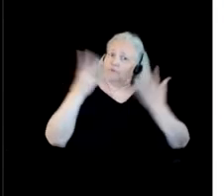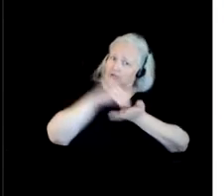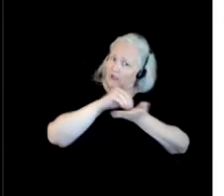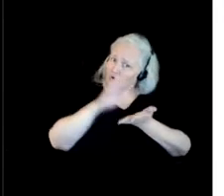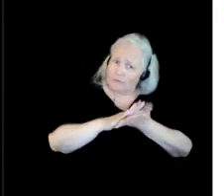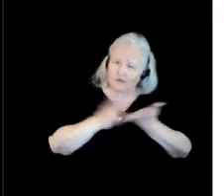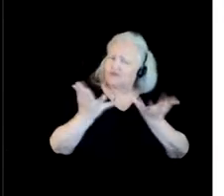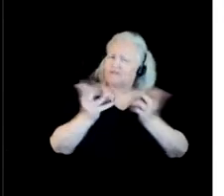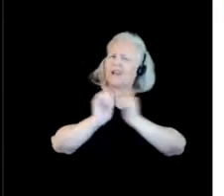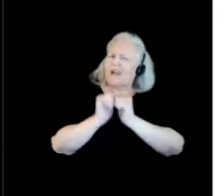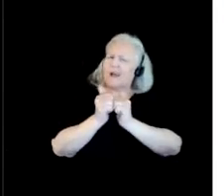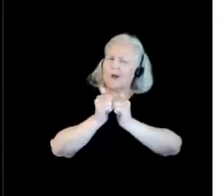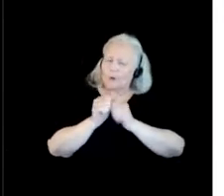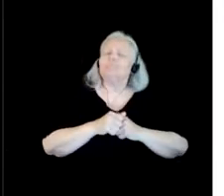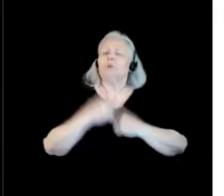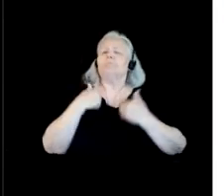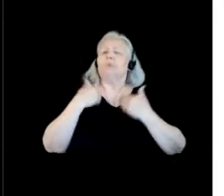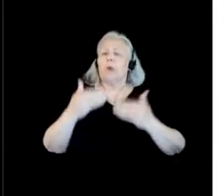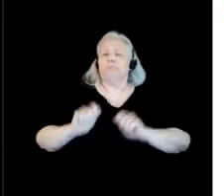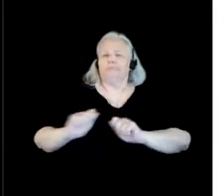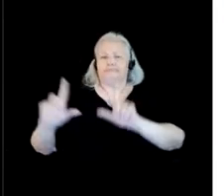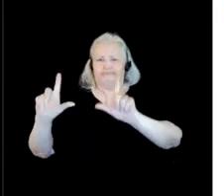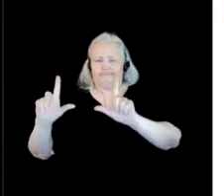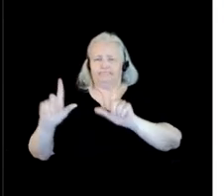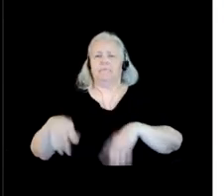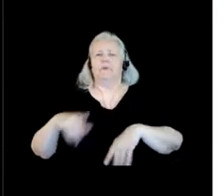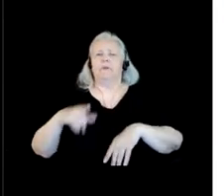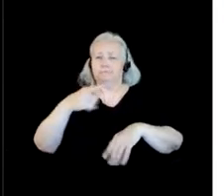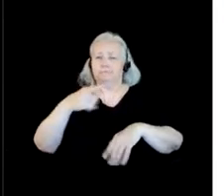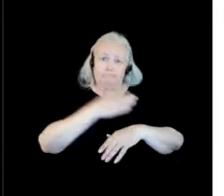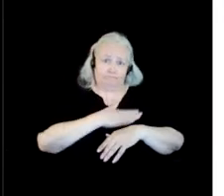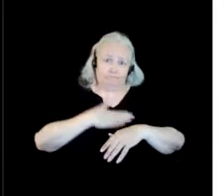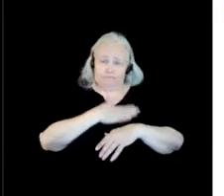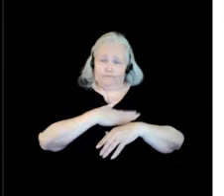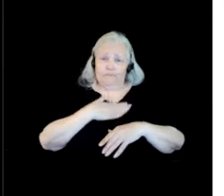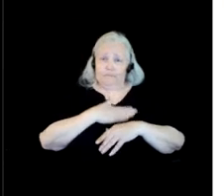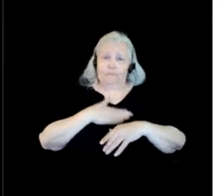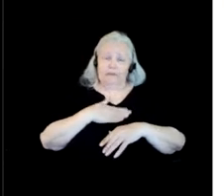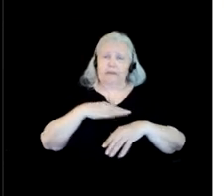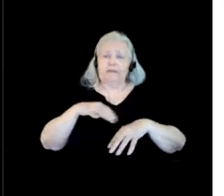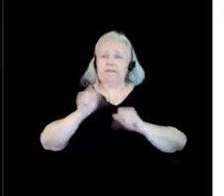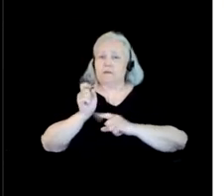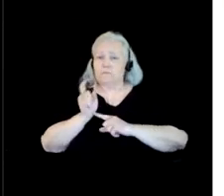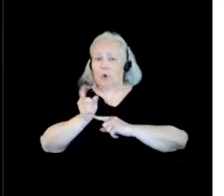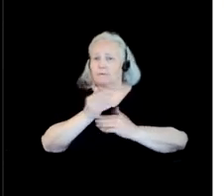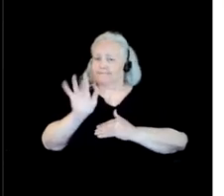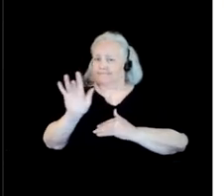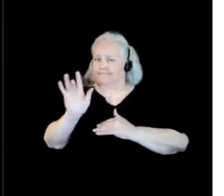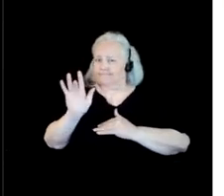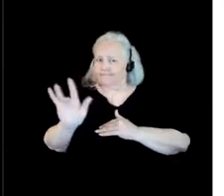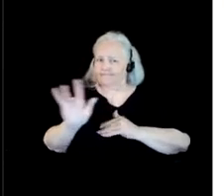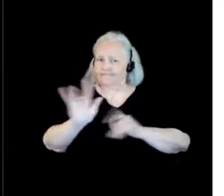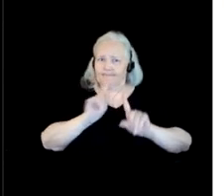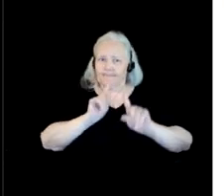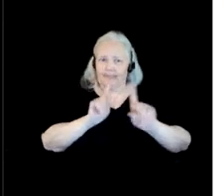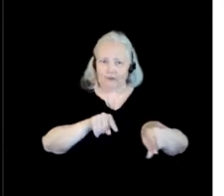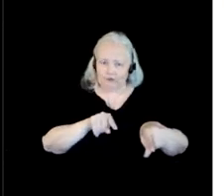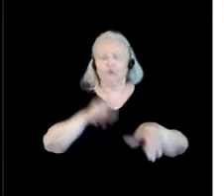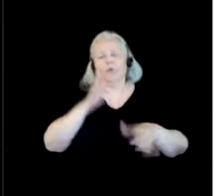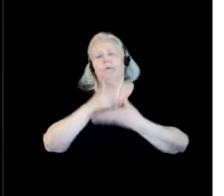up very quickly. And if you just take a moment to answer it, that would be